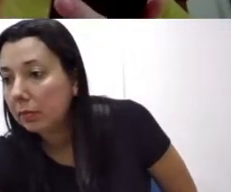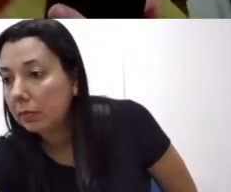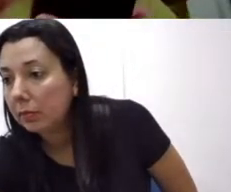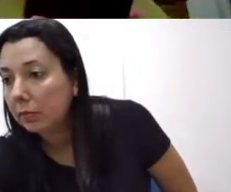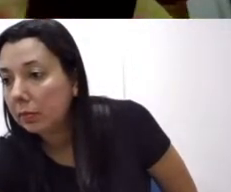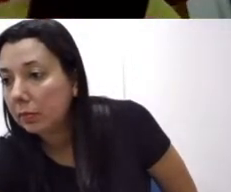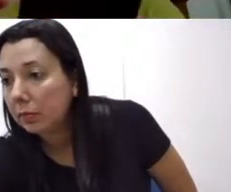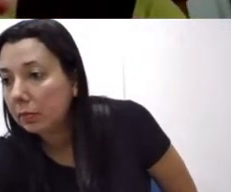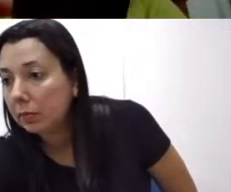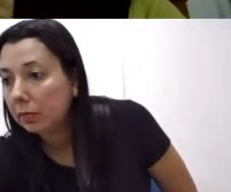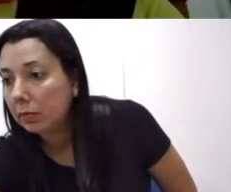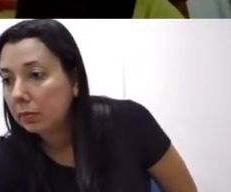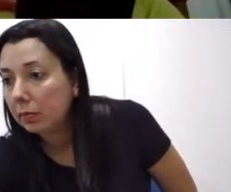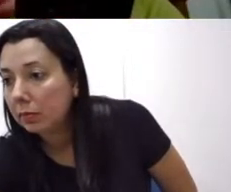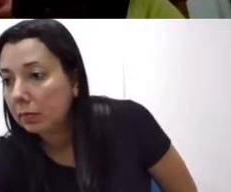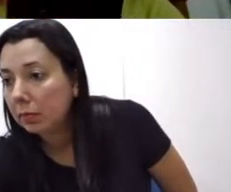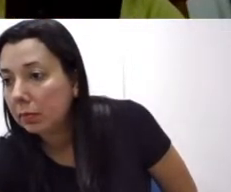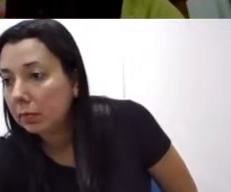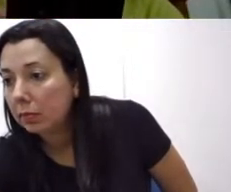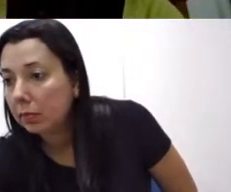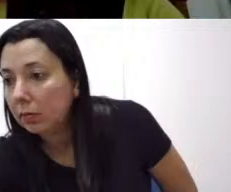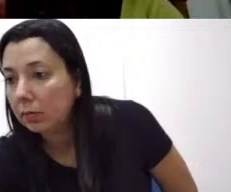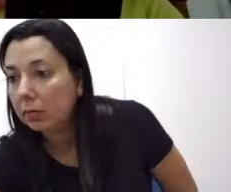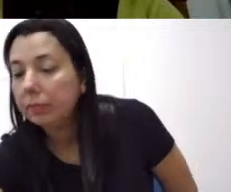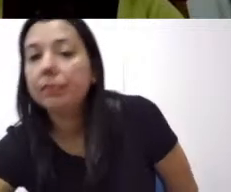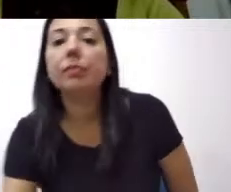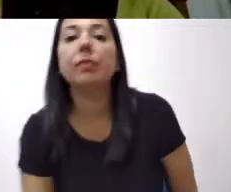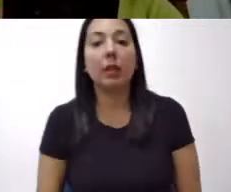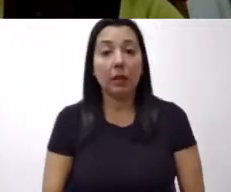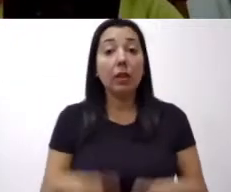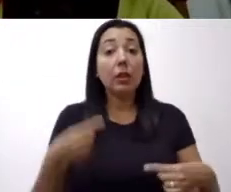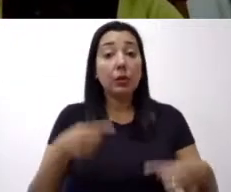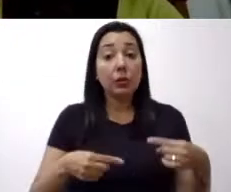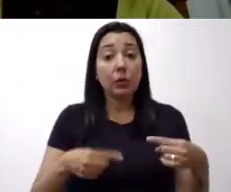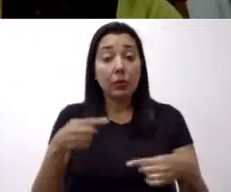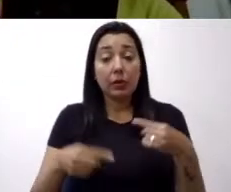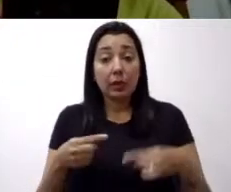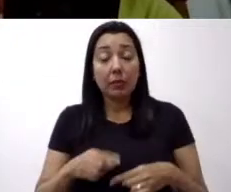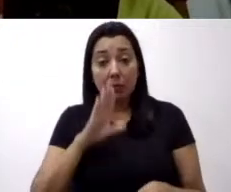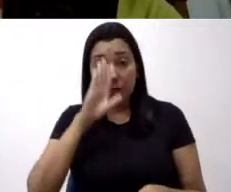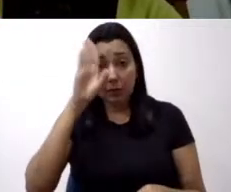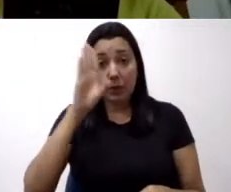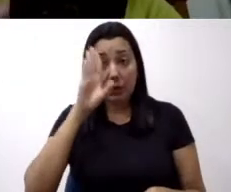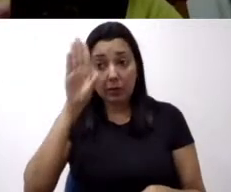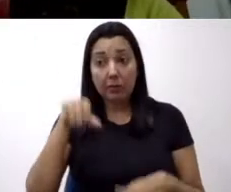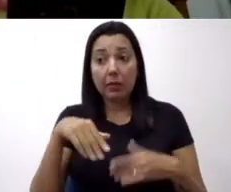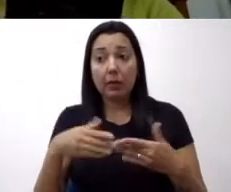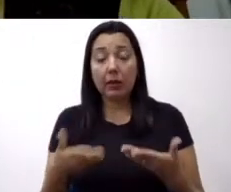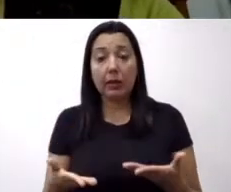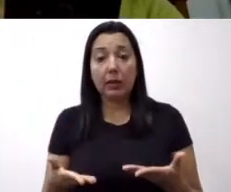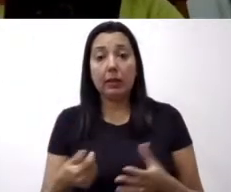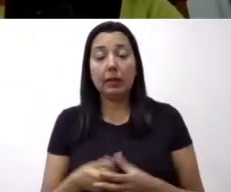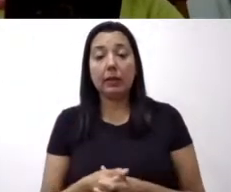will discuss the main themes on the book, the